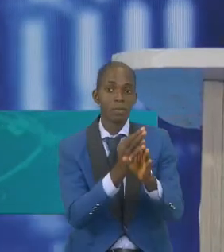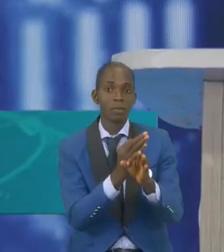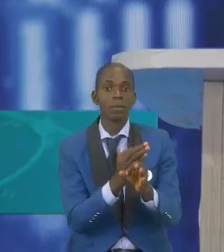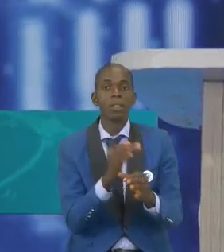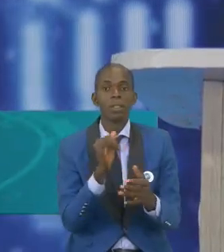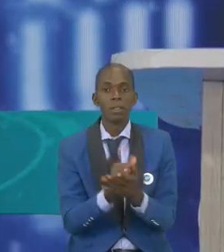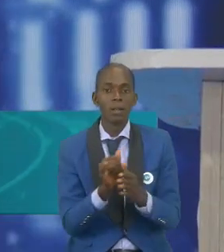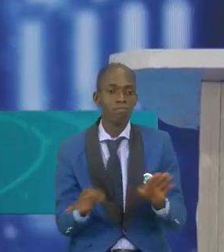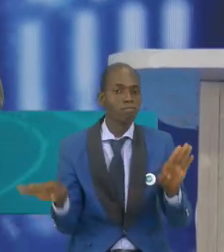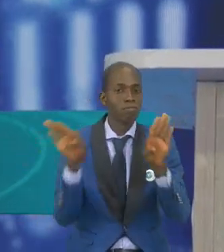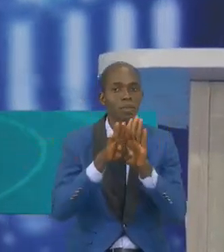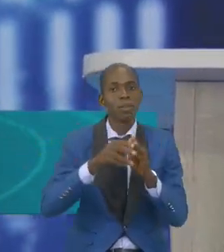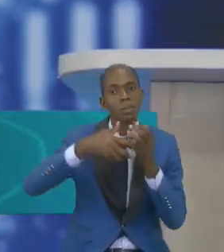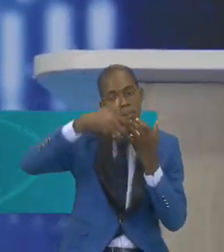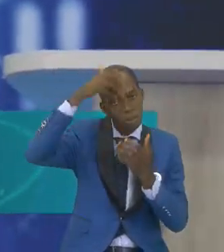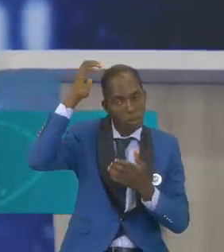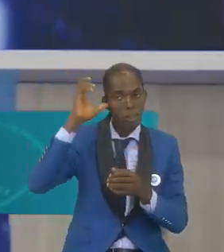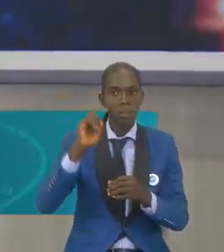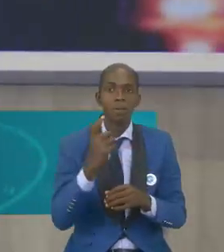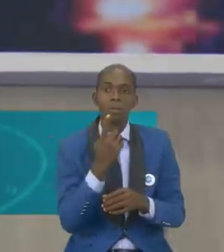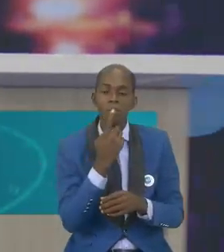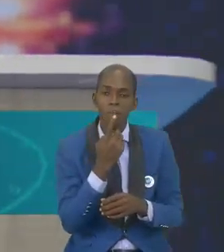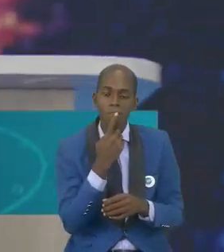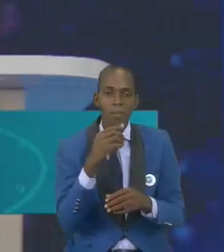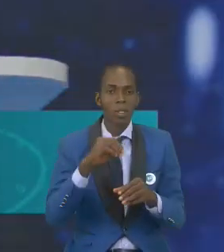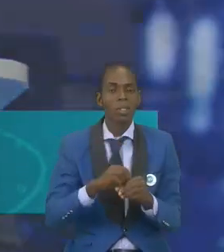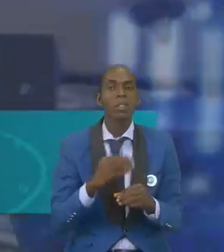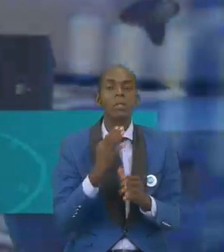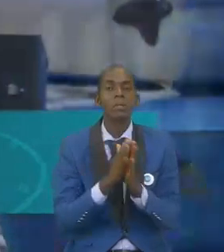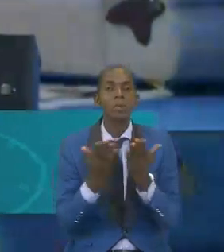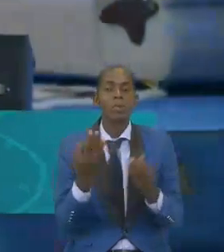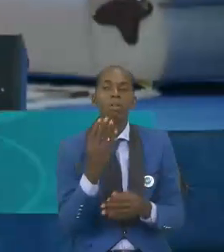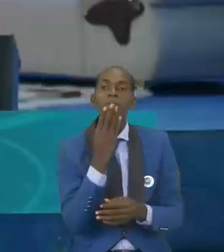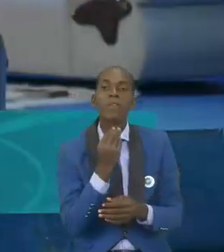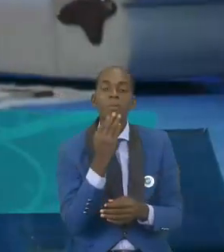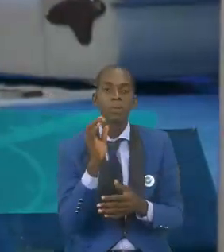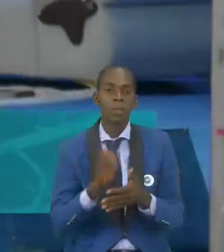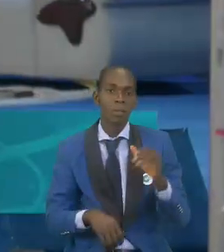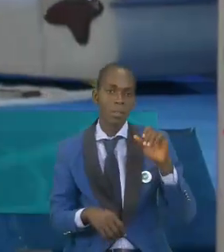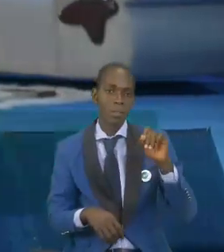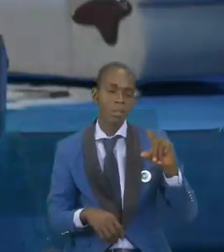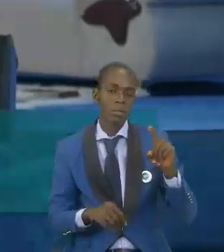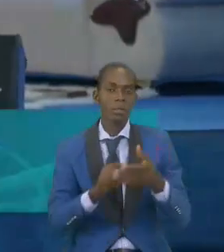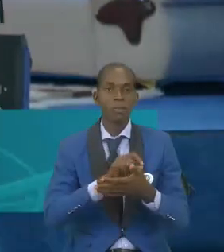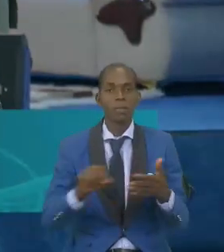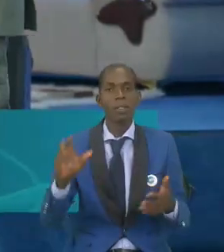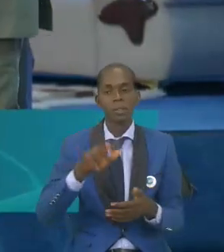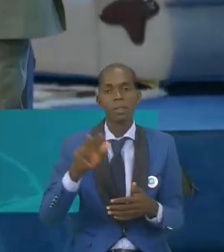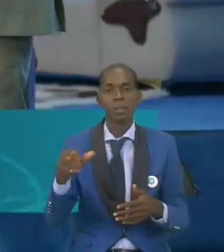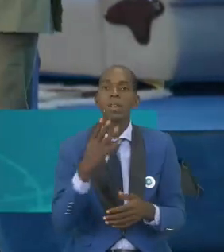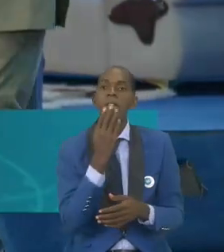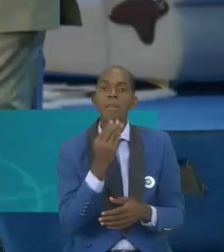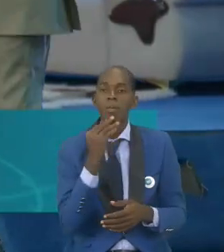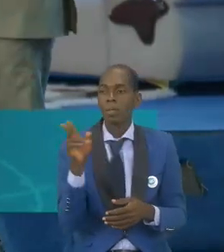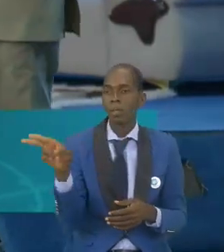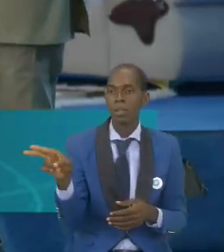lions' mouths. Hebrews chapter 11, we're looking at verse 33. Hebrews 11,